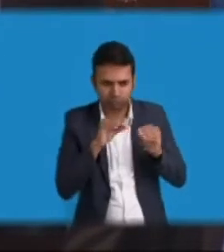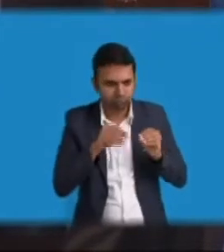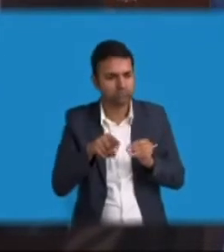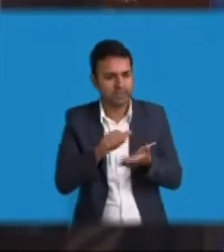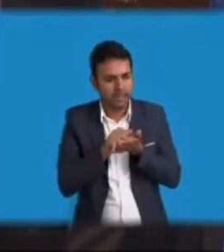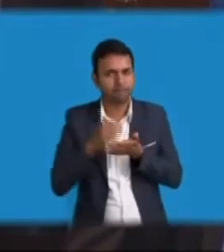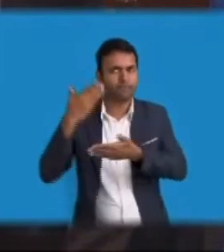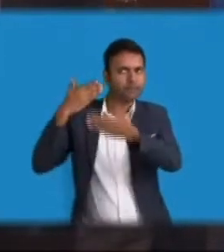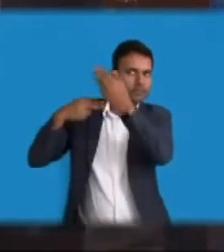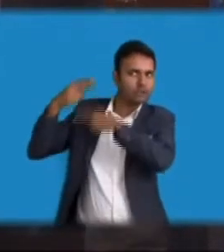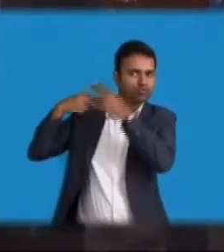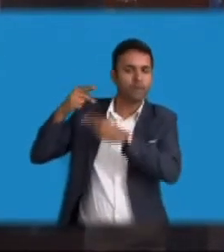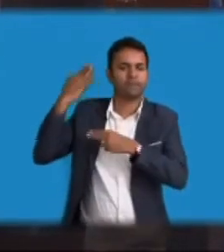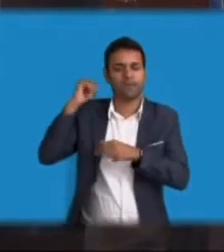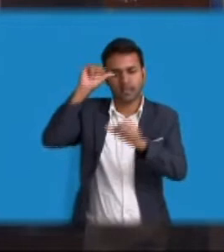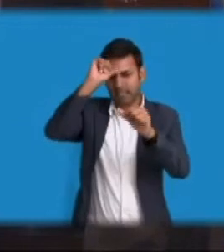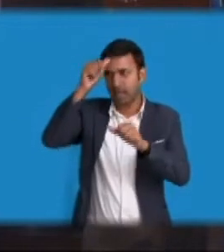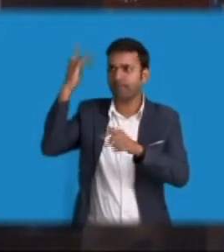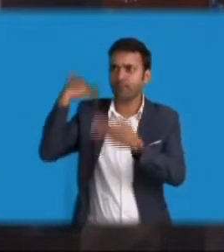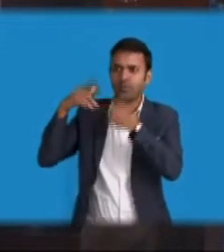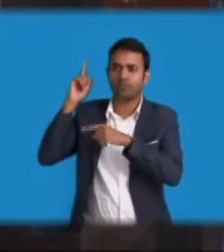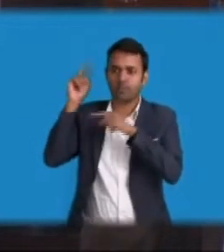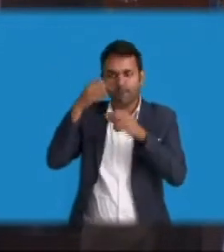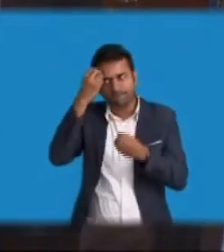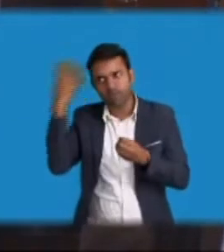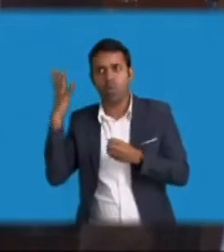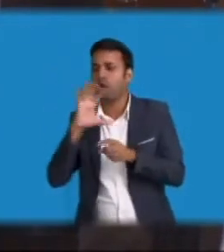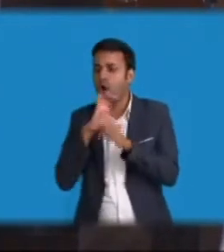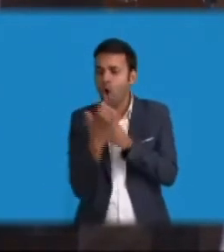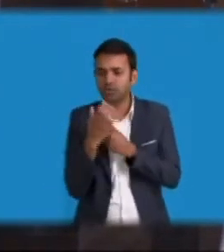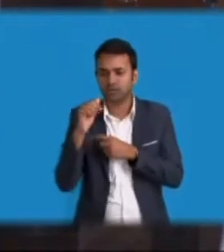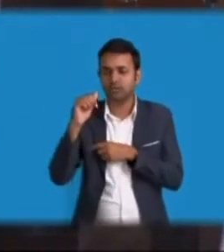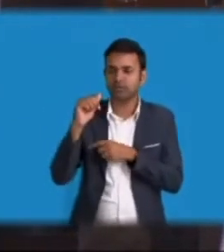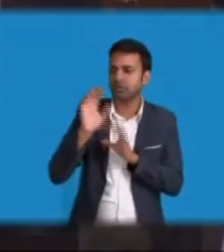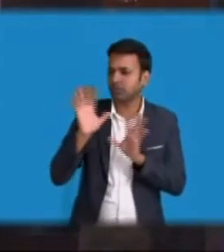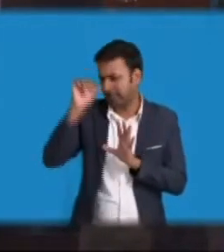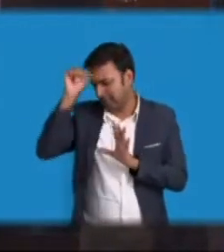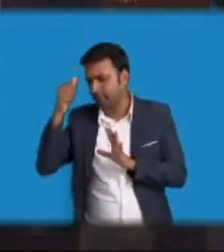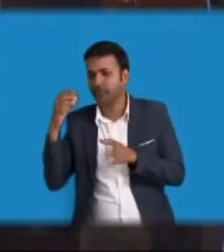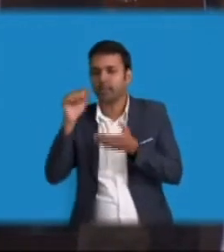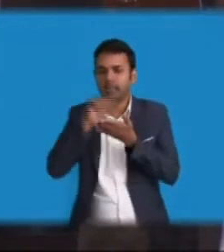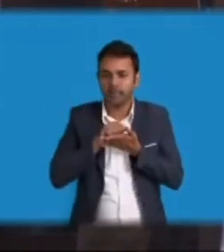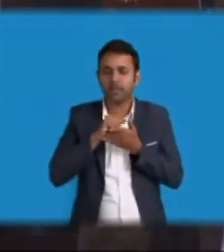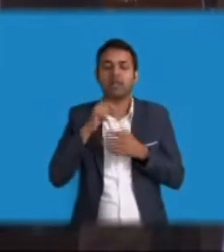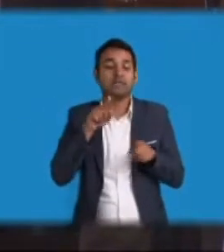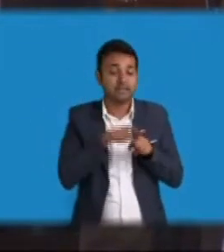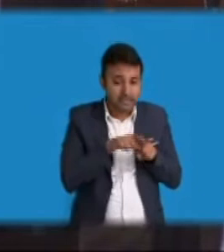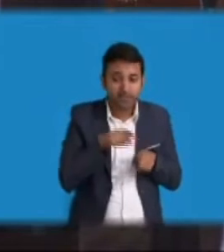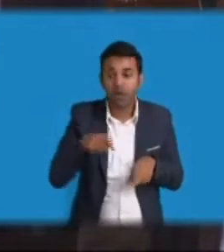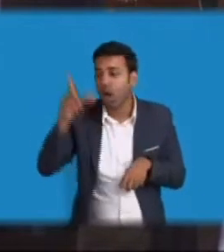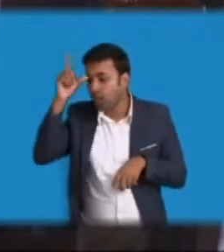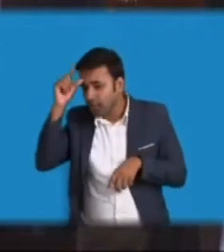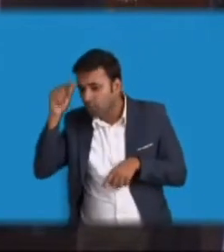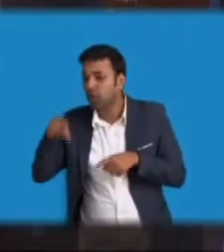calendar. This includes an important initiative, Madam Speaker, to include Itoki local history,